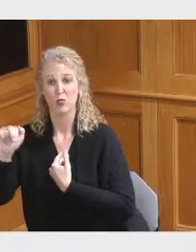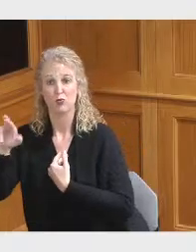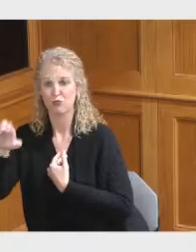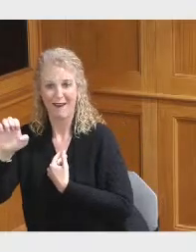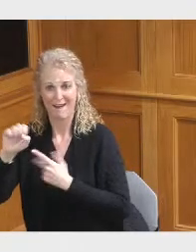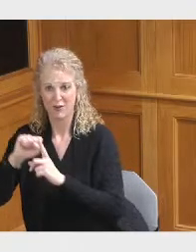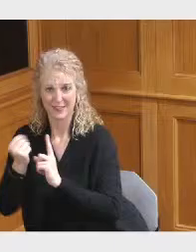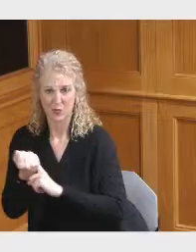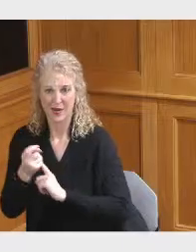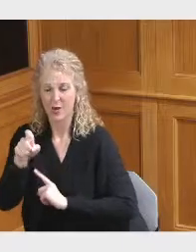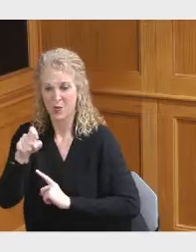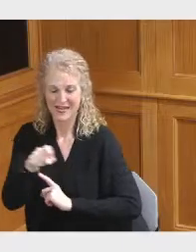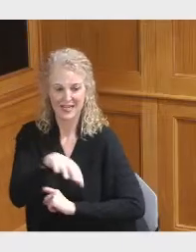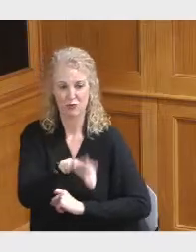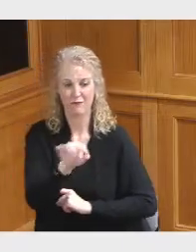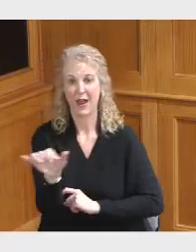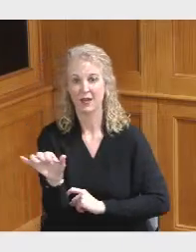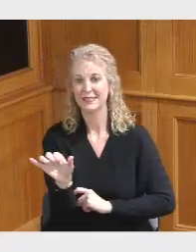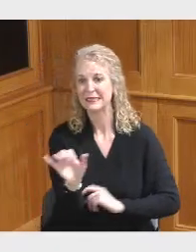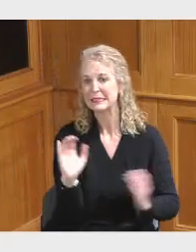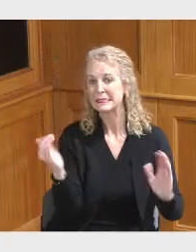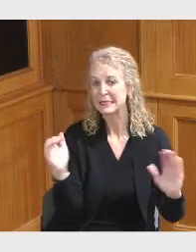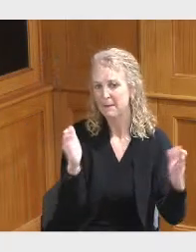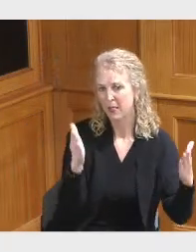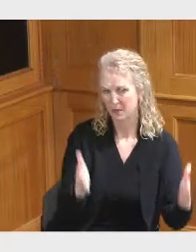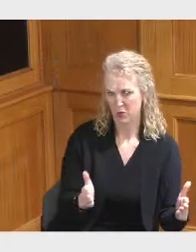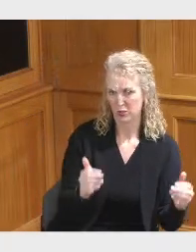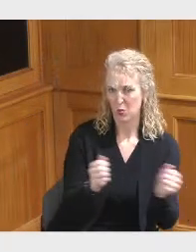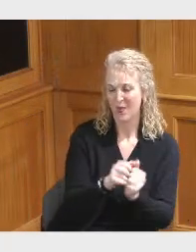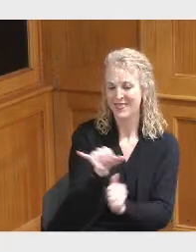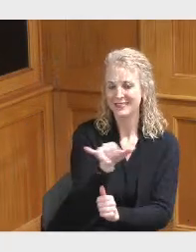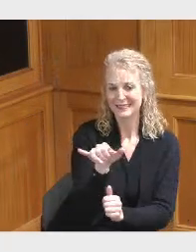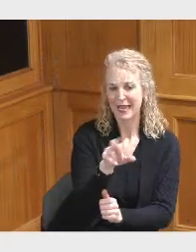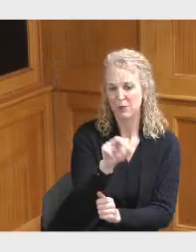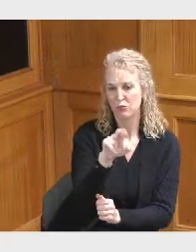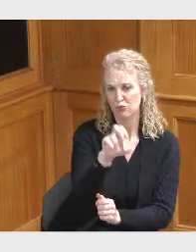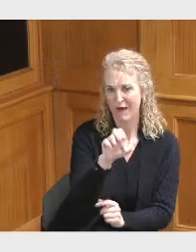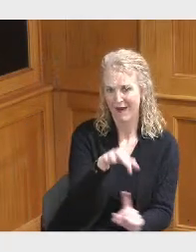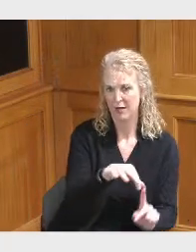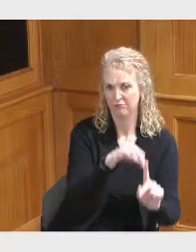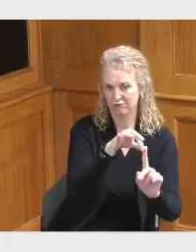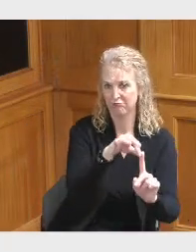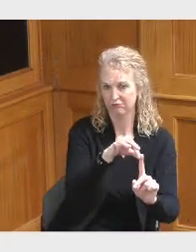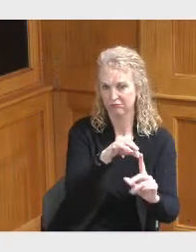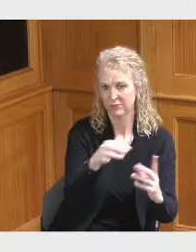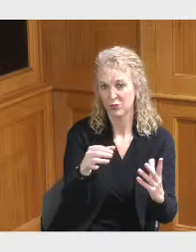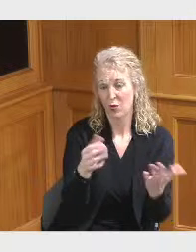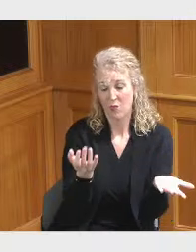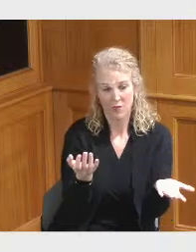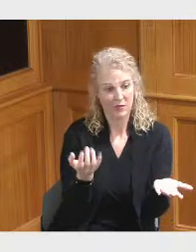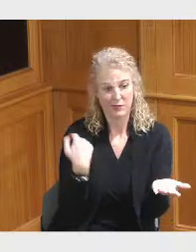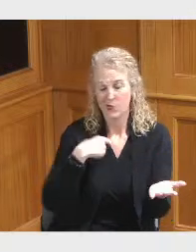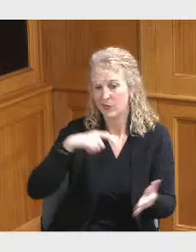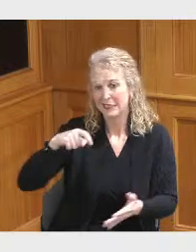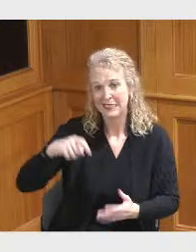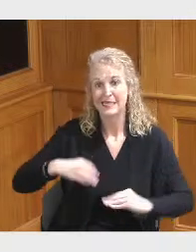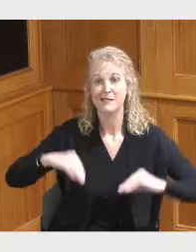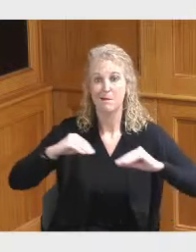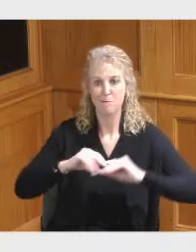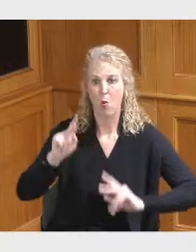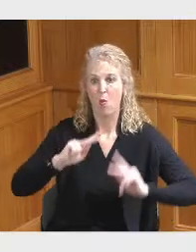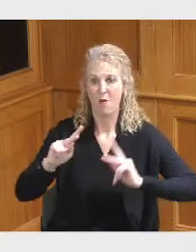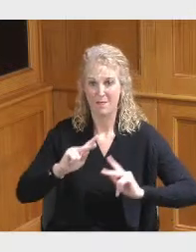their racial or ethnic background. So living donation is a powerful way to give the gift of life while continuing to live a